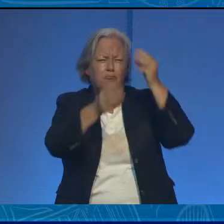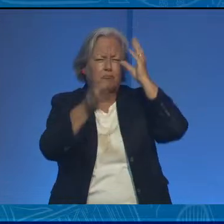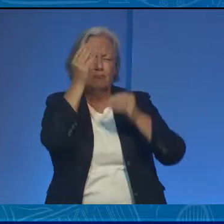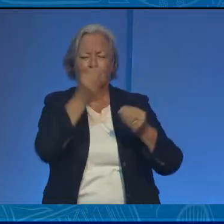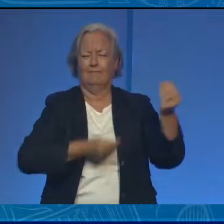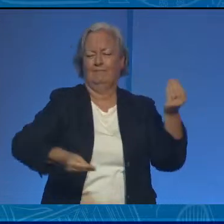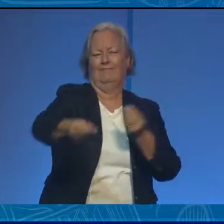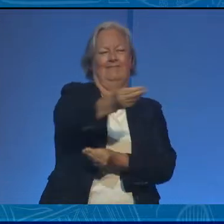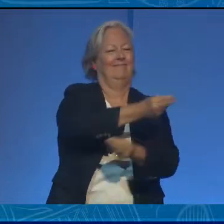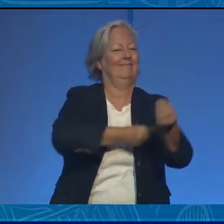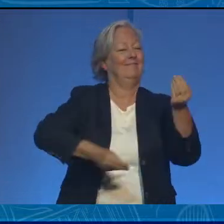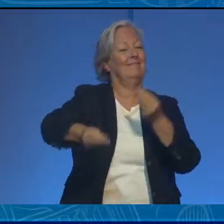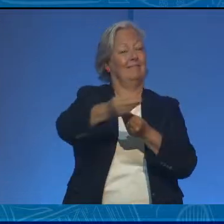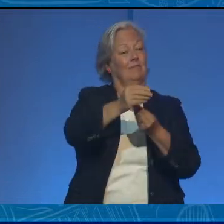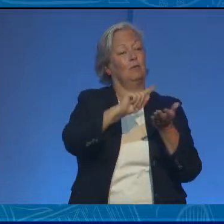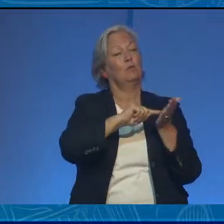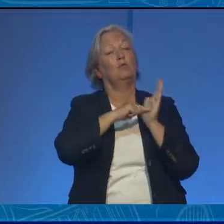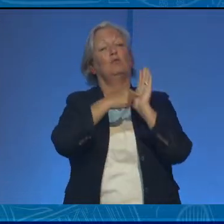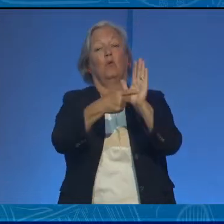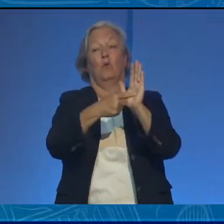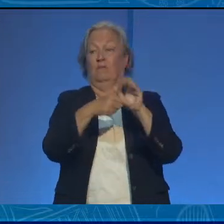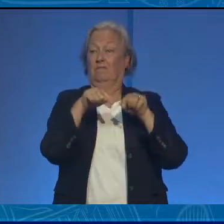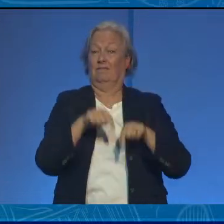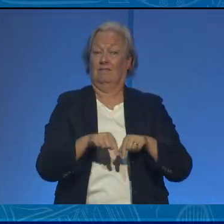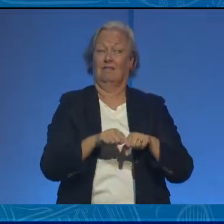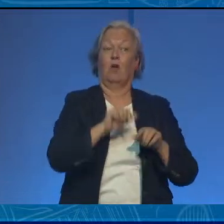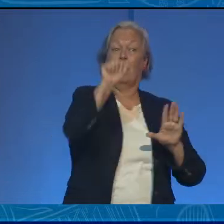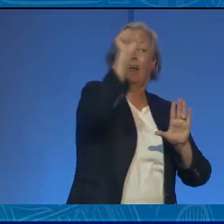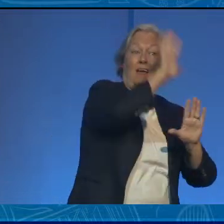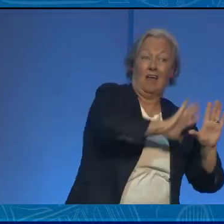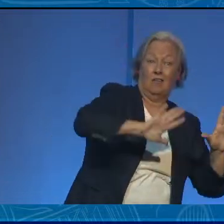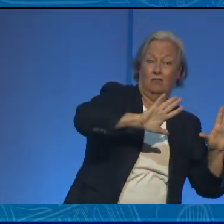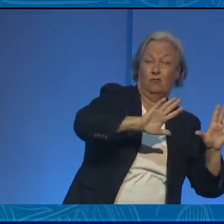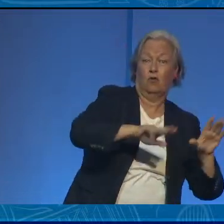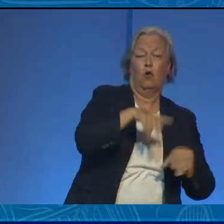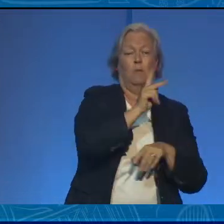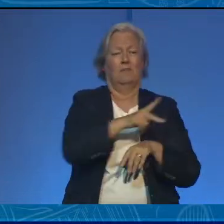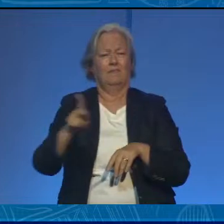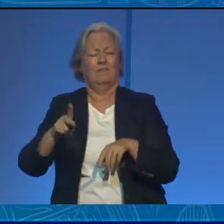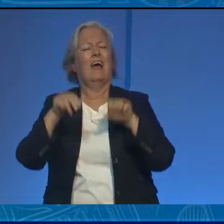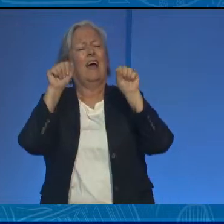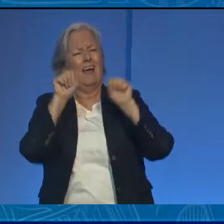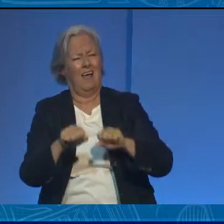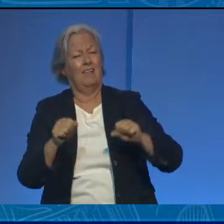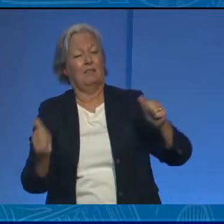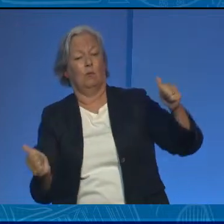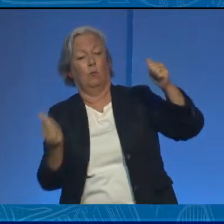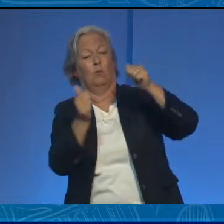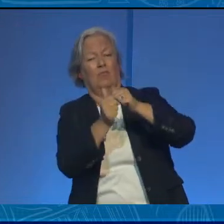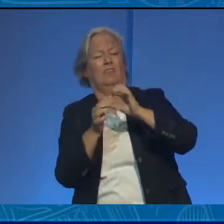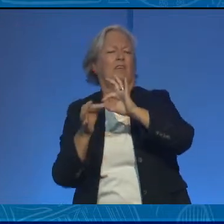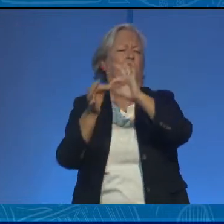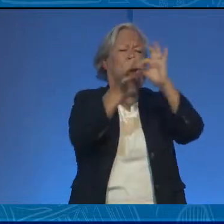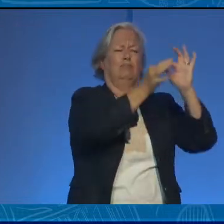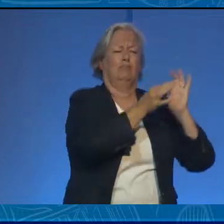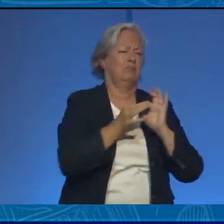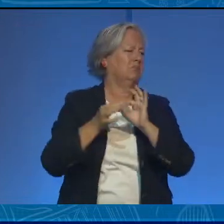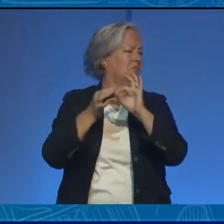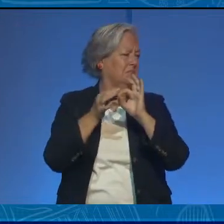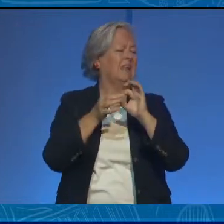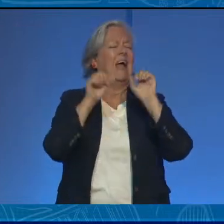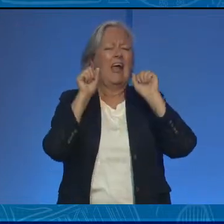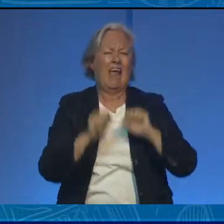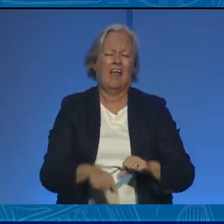showcased that Asia and the Pacific can and will continue to lead in disaster risk reduction and